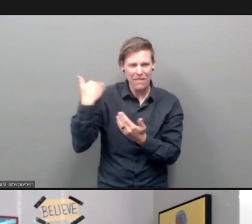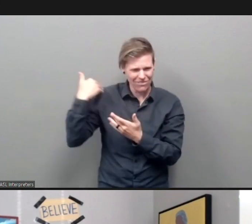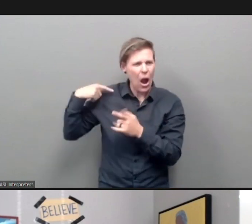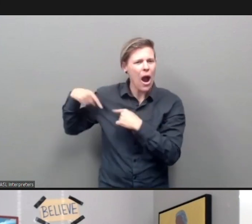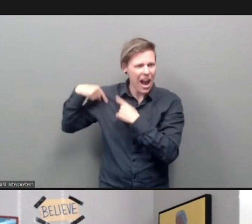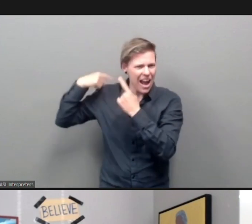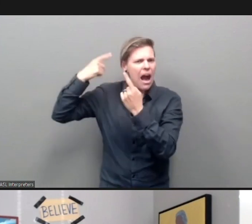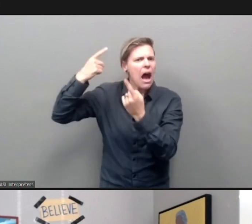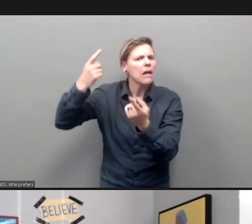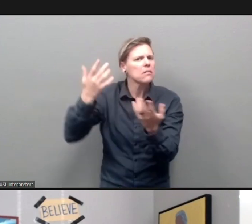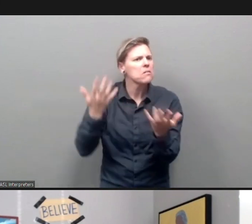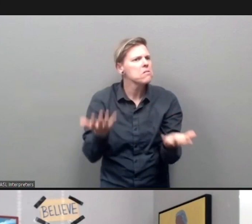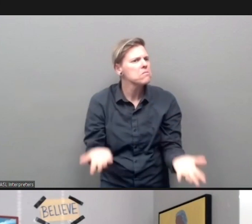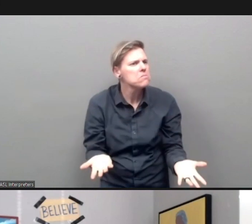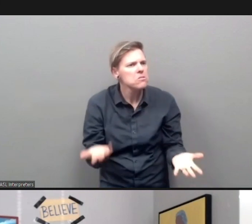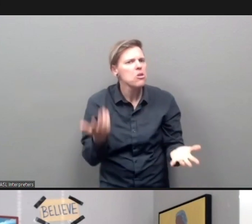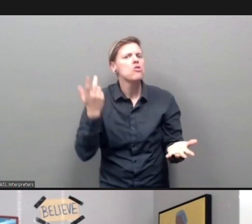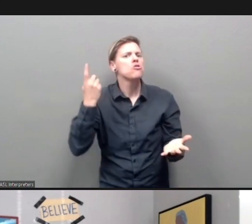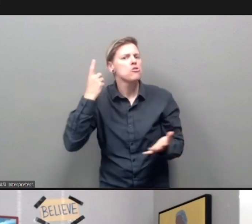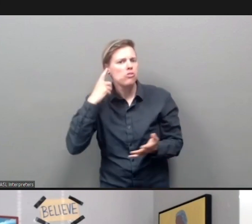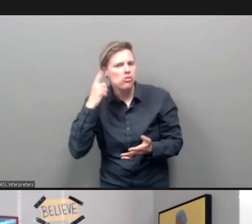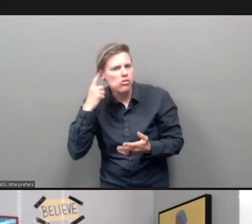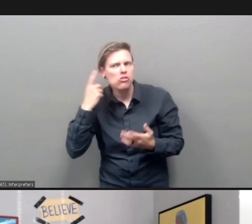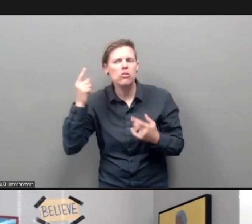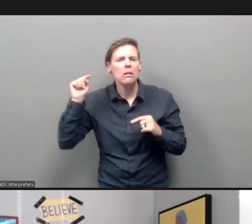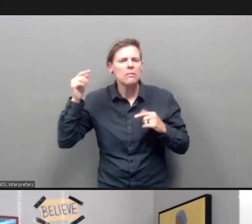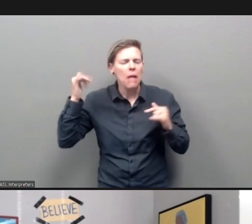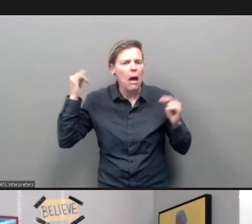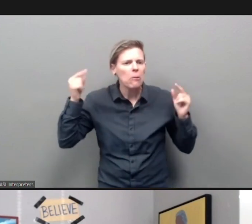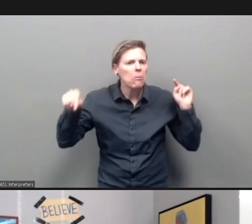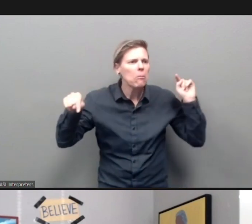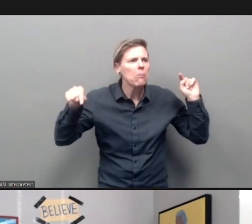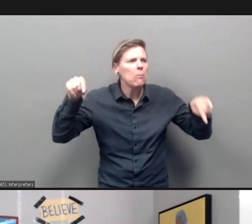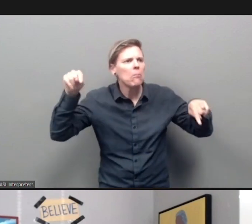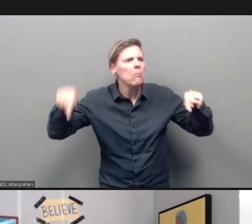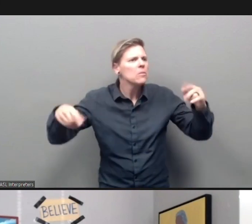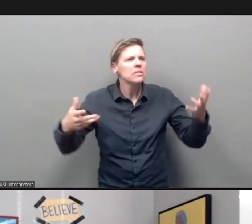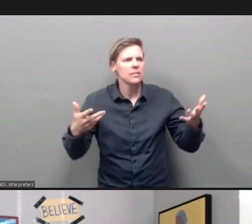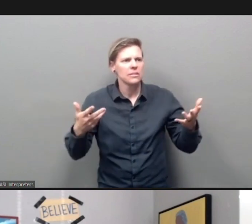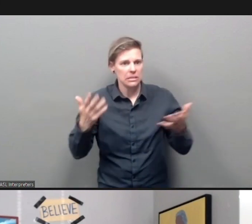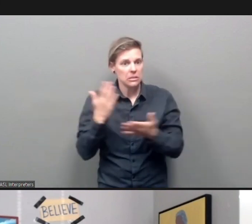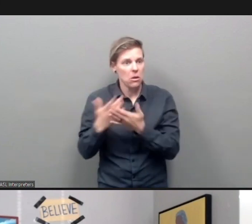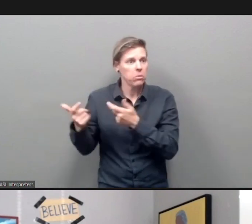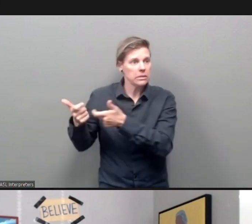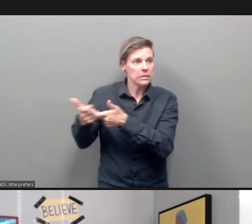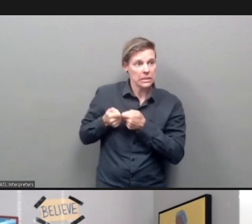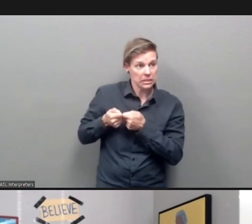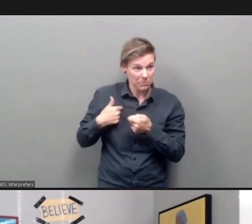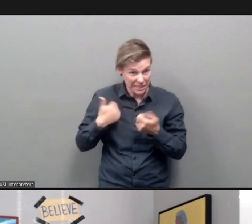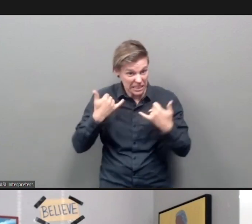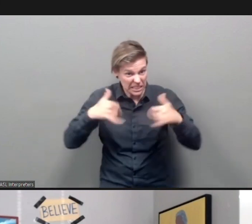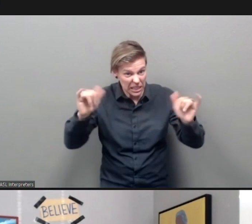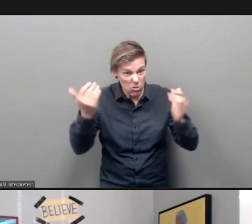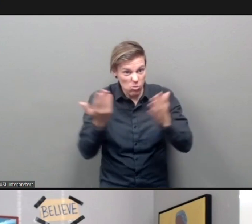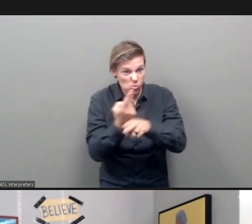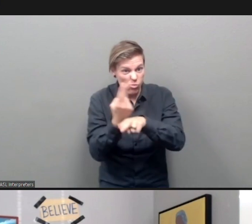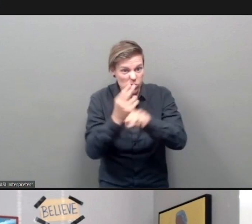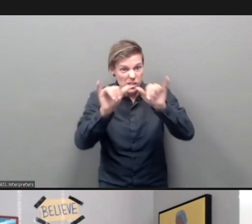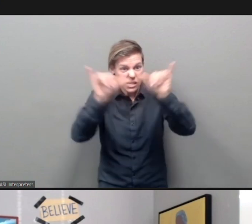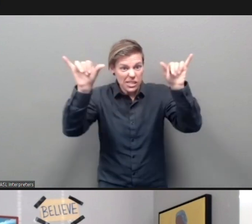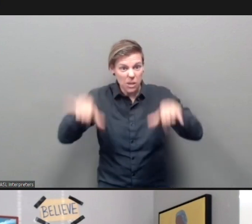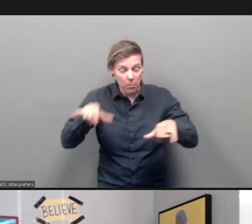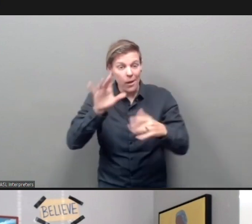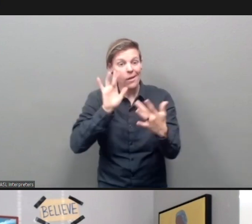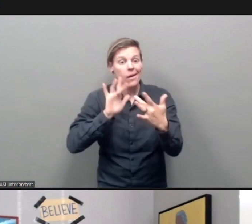hear reports, even had somebody text me, are they still doing contact tracing anymore? So